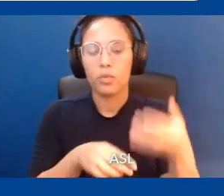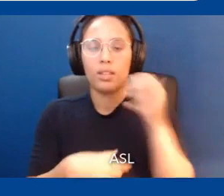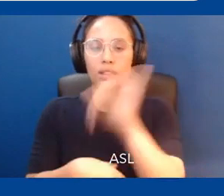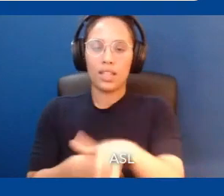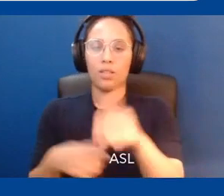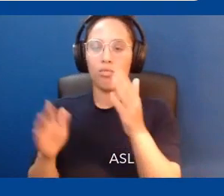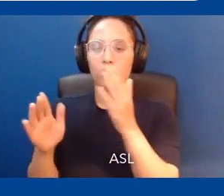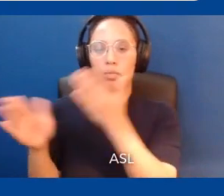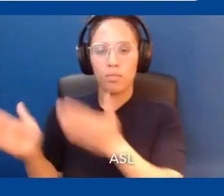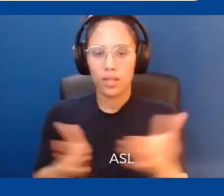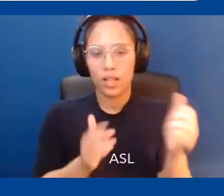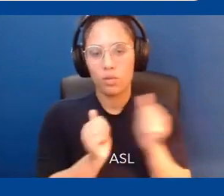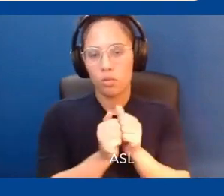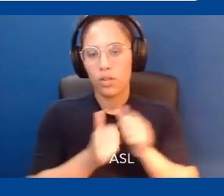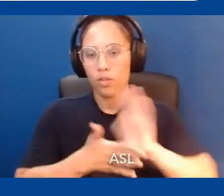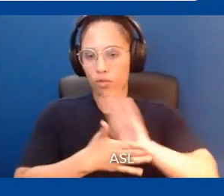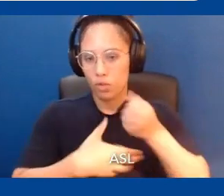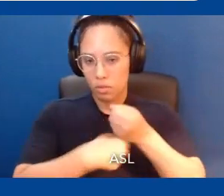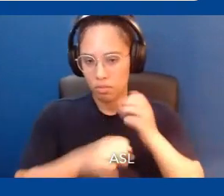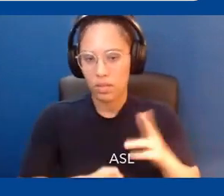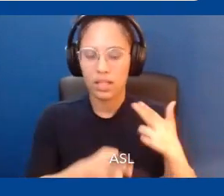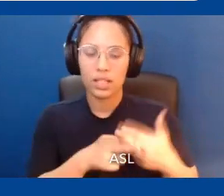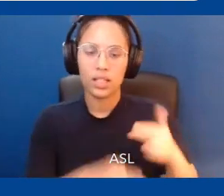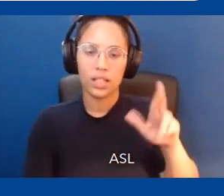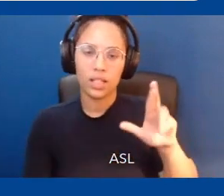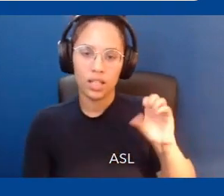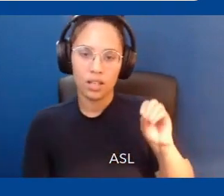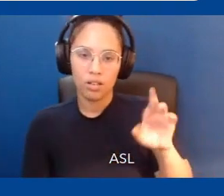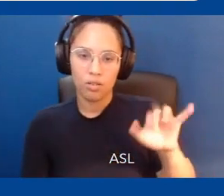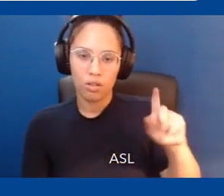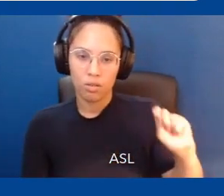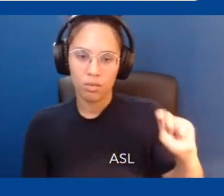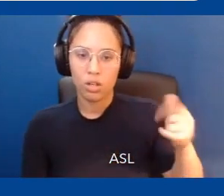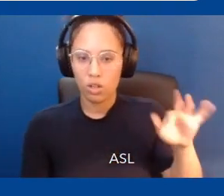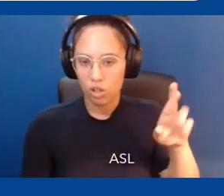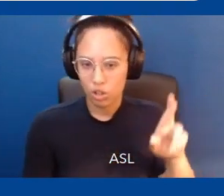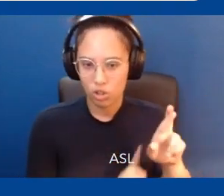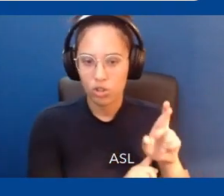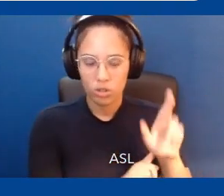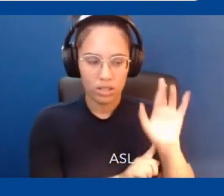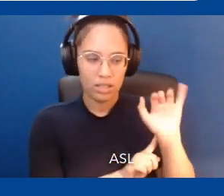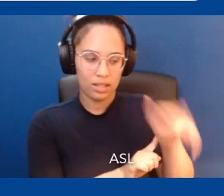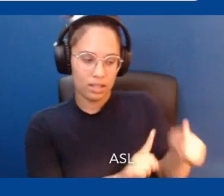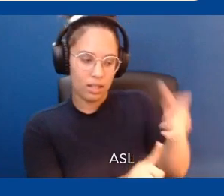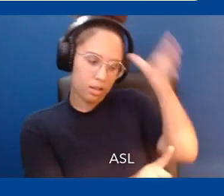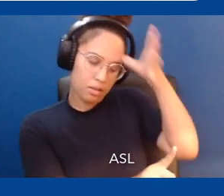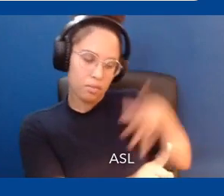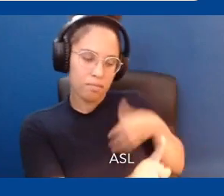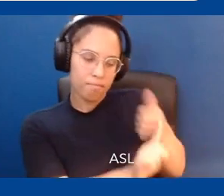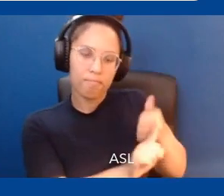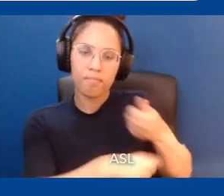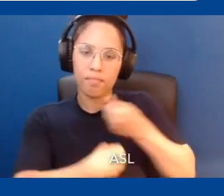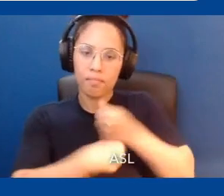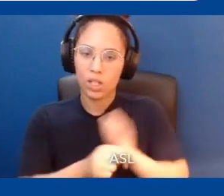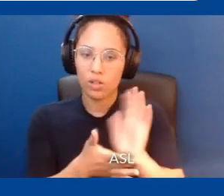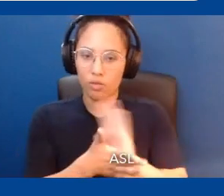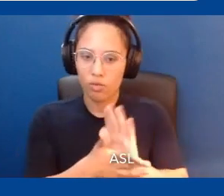and it produced a film called Dead Birds, which is a landmark film in so-called visual anthropology.